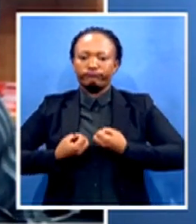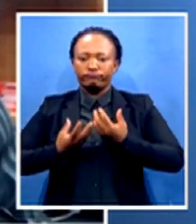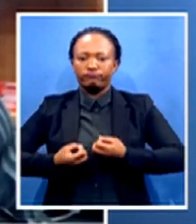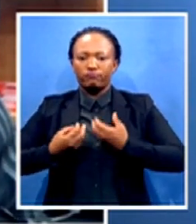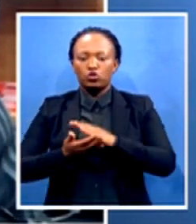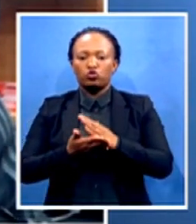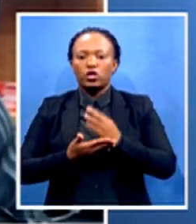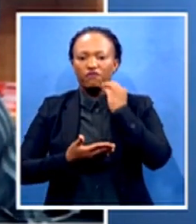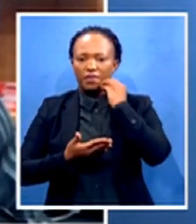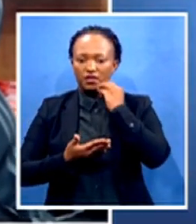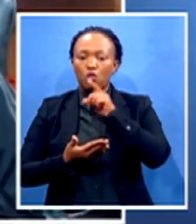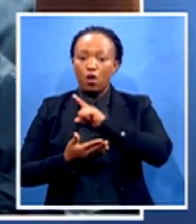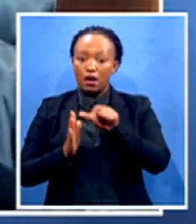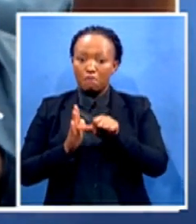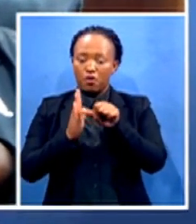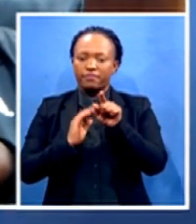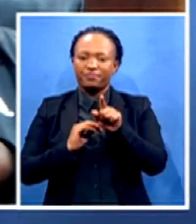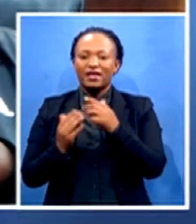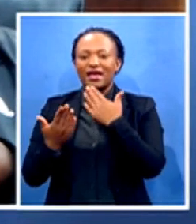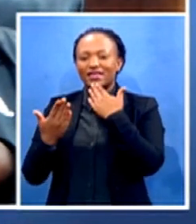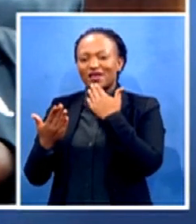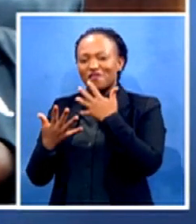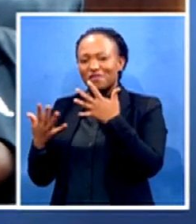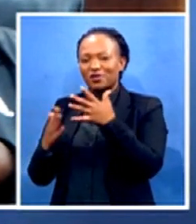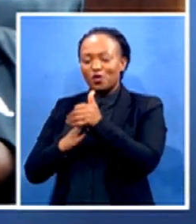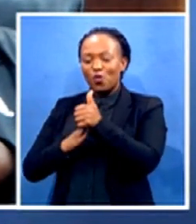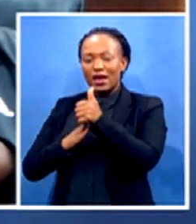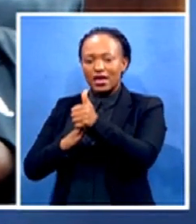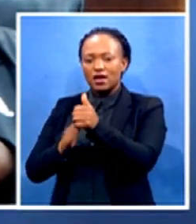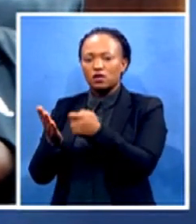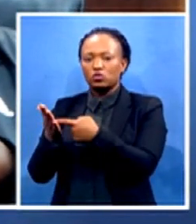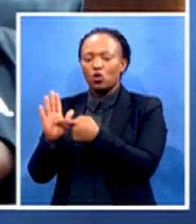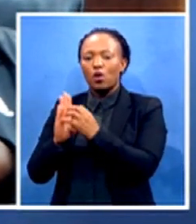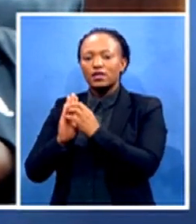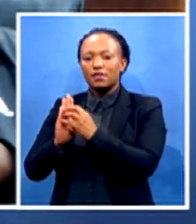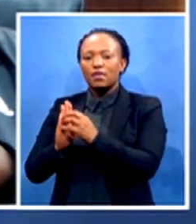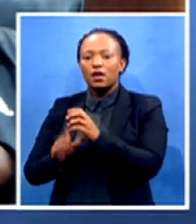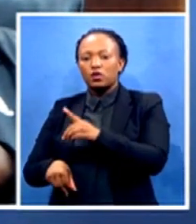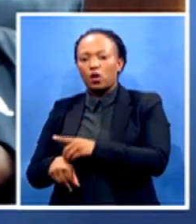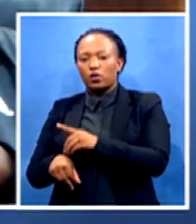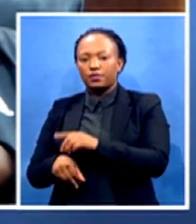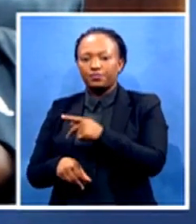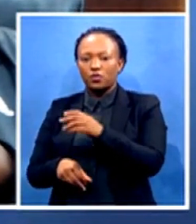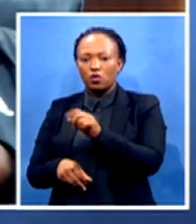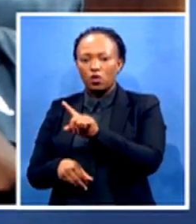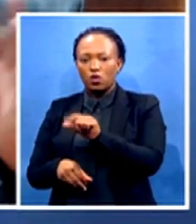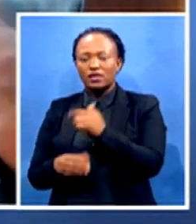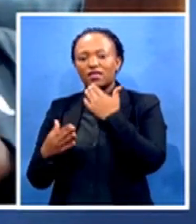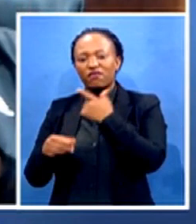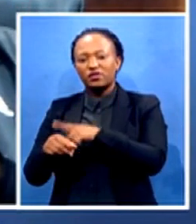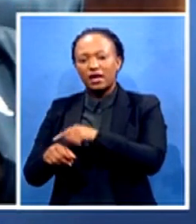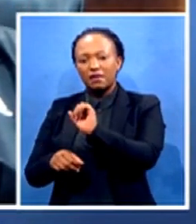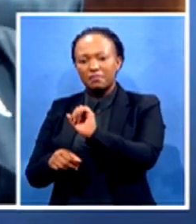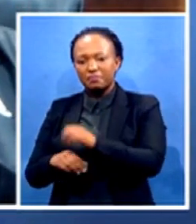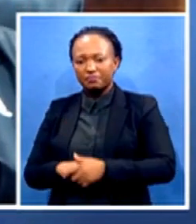thank you very much for leading by example, Dr. Khoza, and thank you so much for making the time to talk to us today. Thank you for